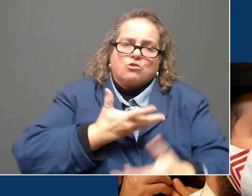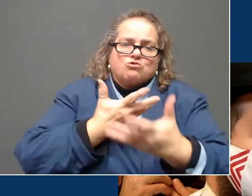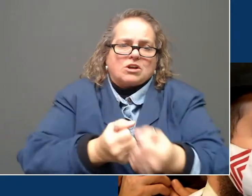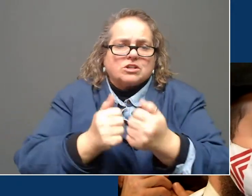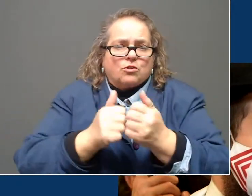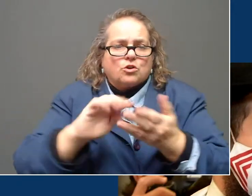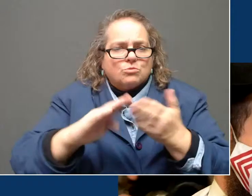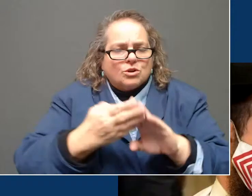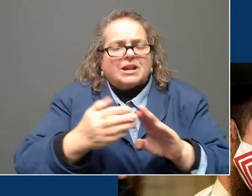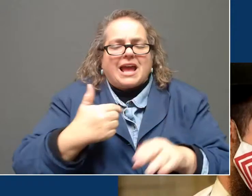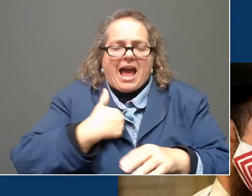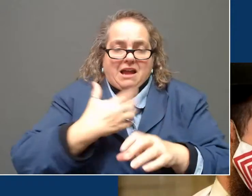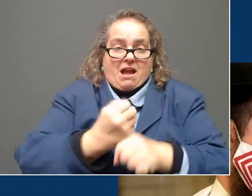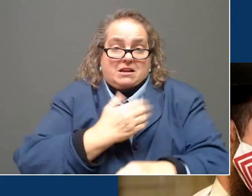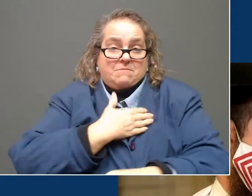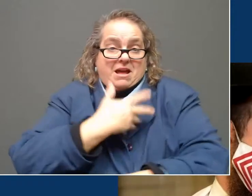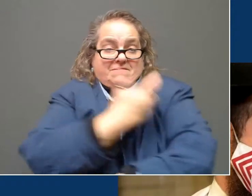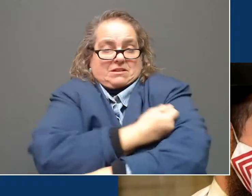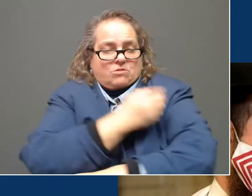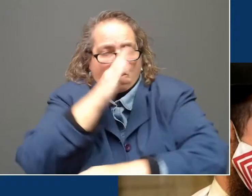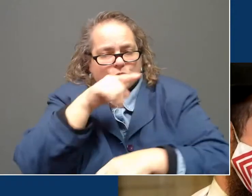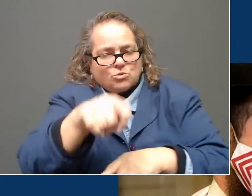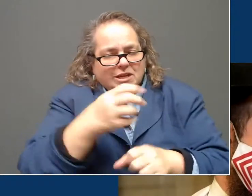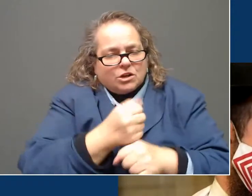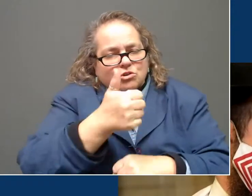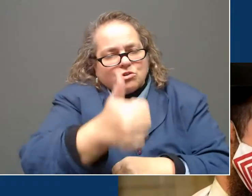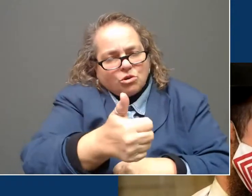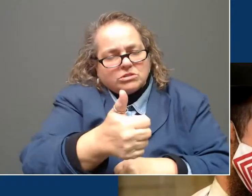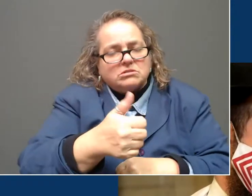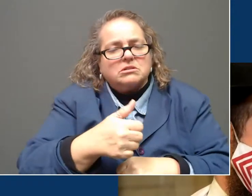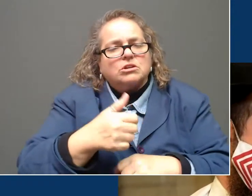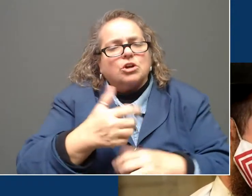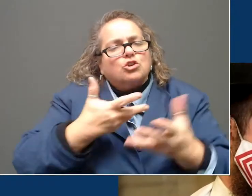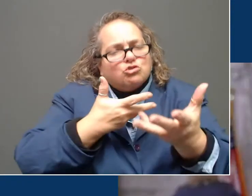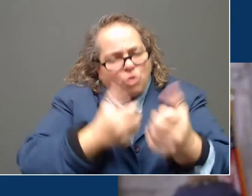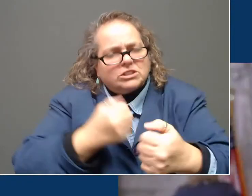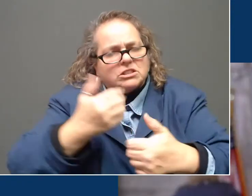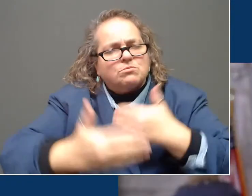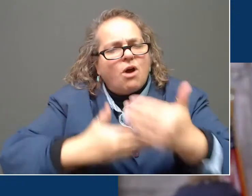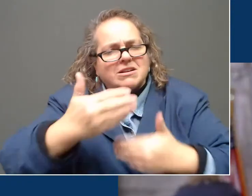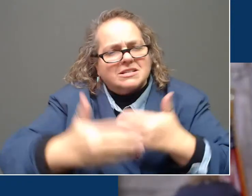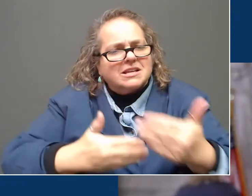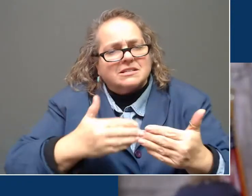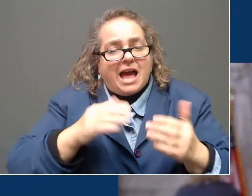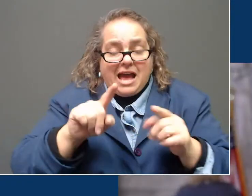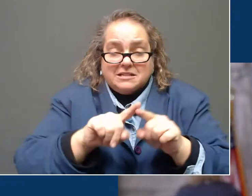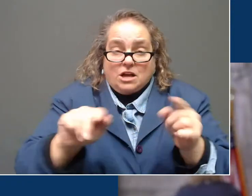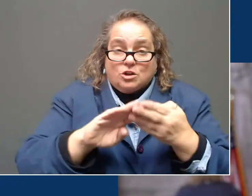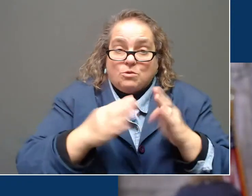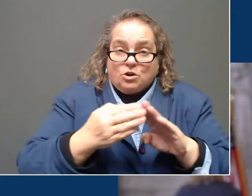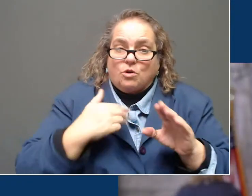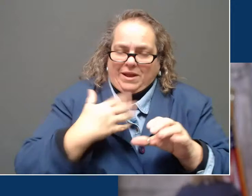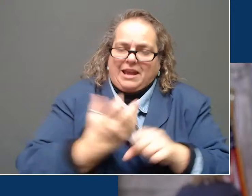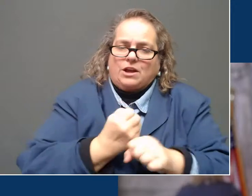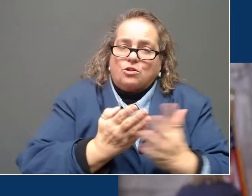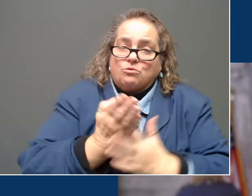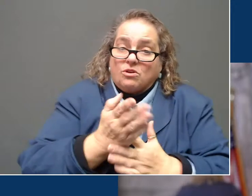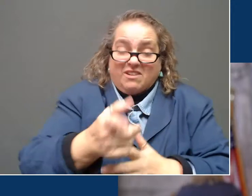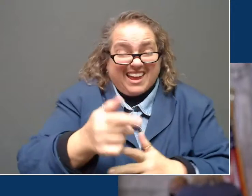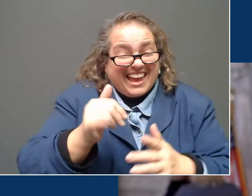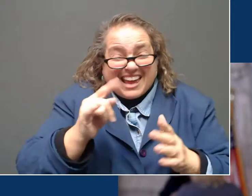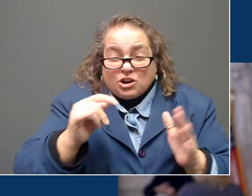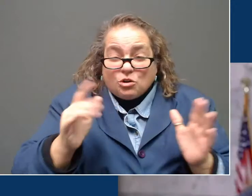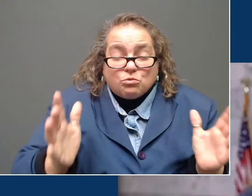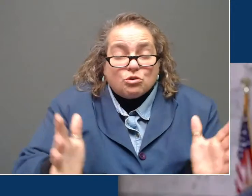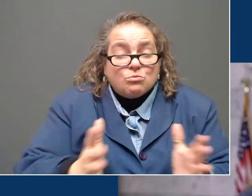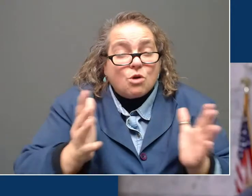encouraging everyone to get theirs whenever possible. I just received my first dose of the Moderna vaccine, and I'm encouraging